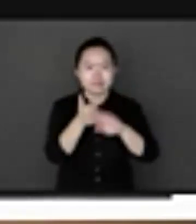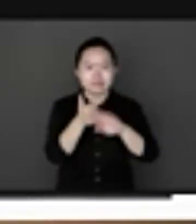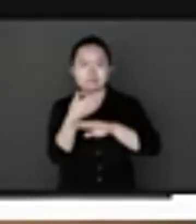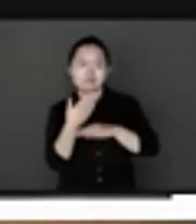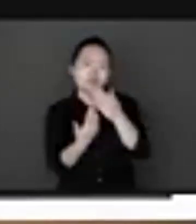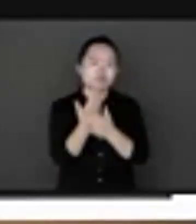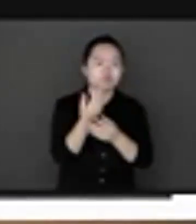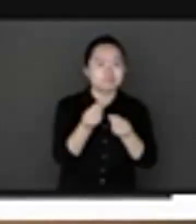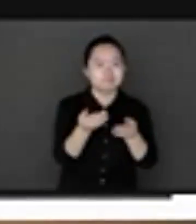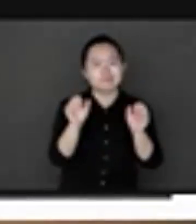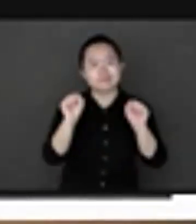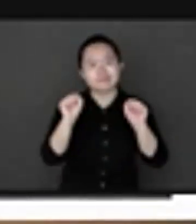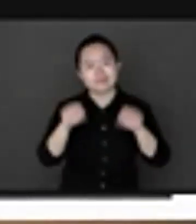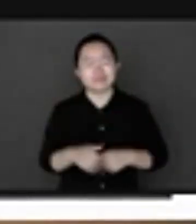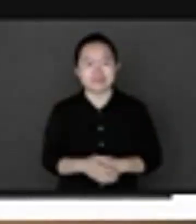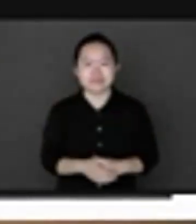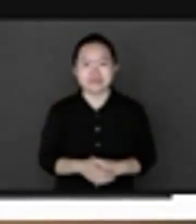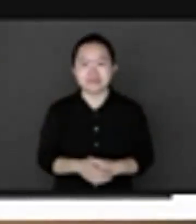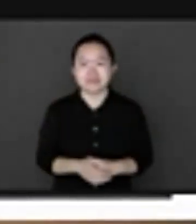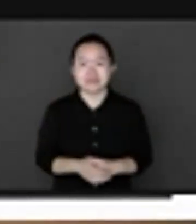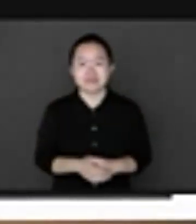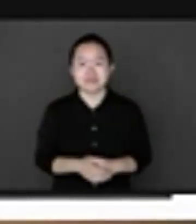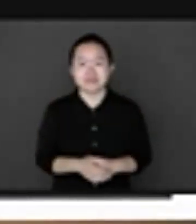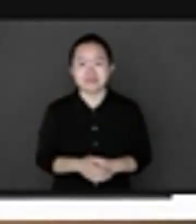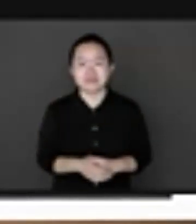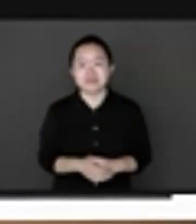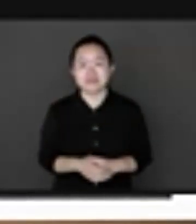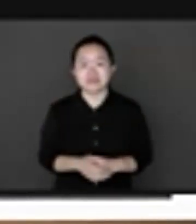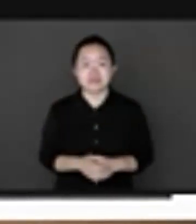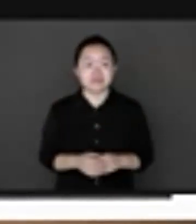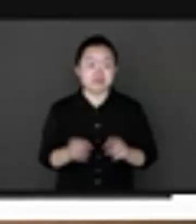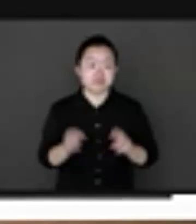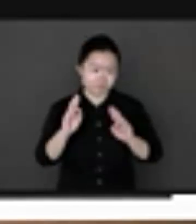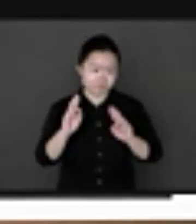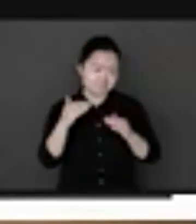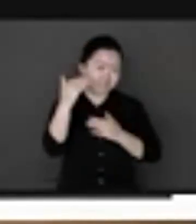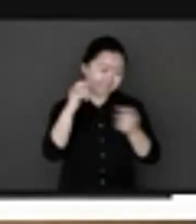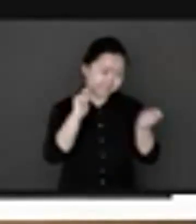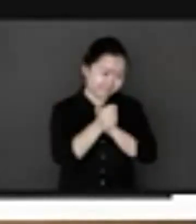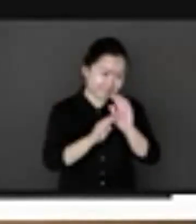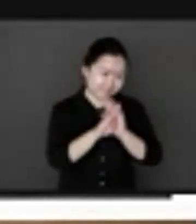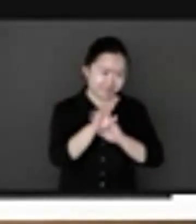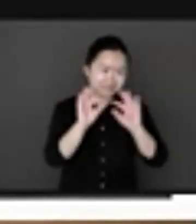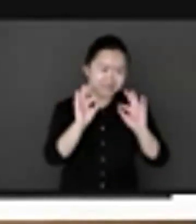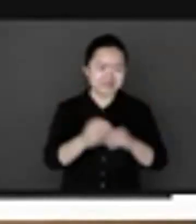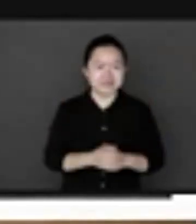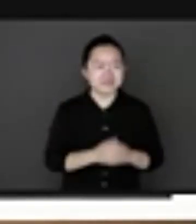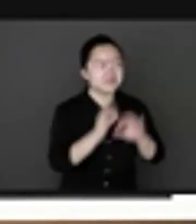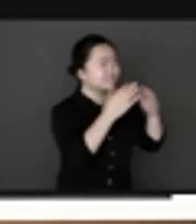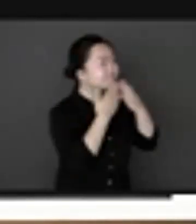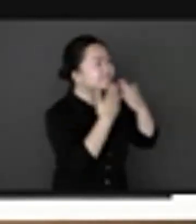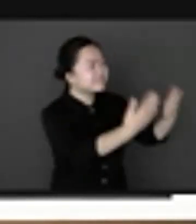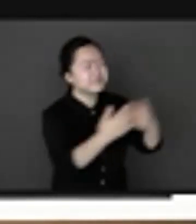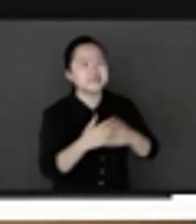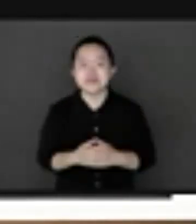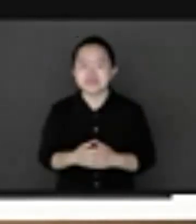That's it. Okay. And I forgot that I need to have my computer to see what is happening online. But do we have any questions or comments from the audience here